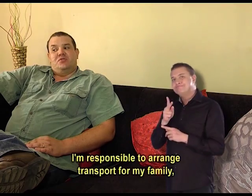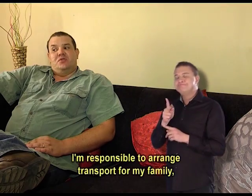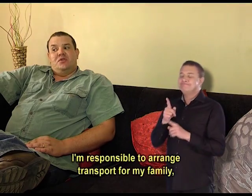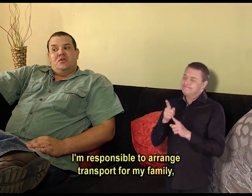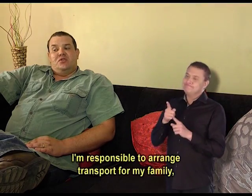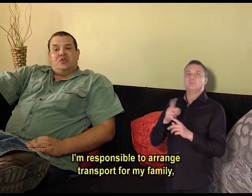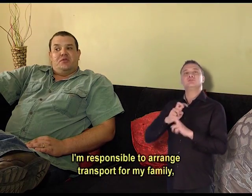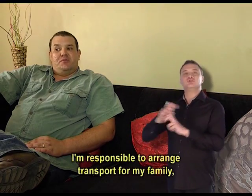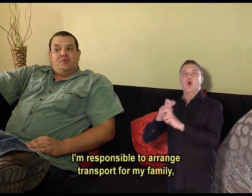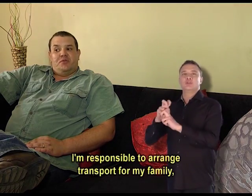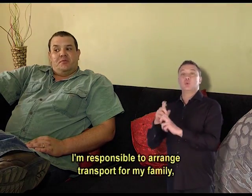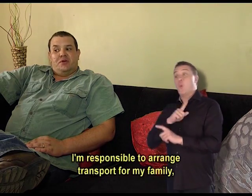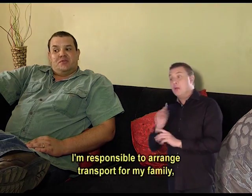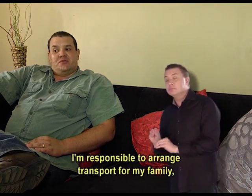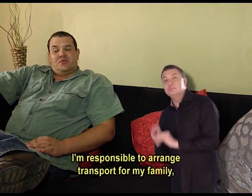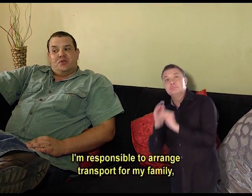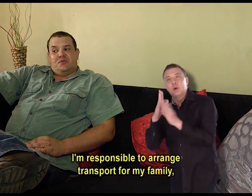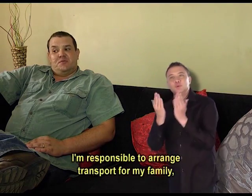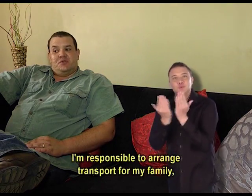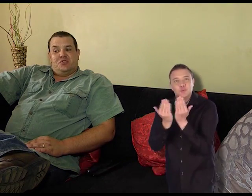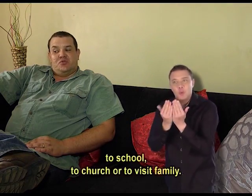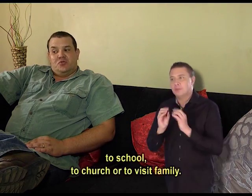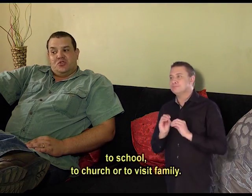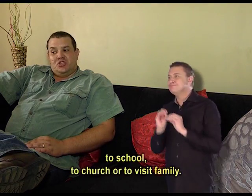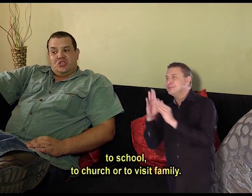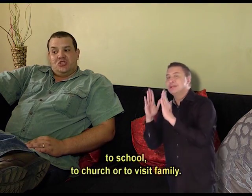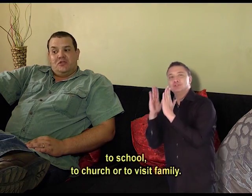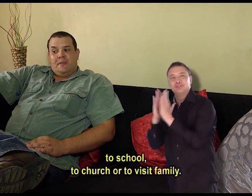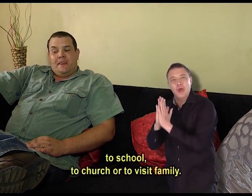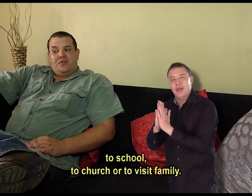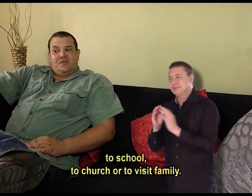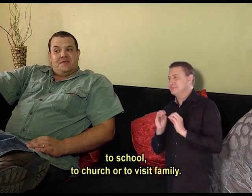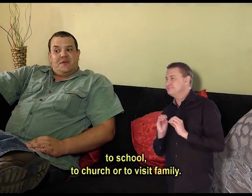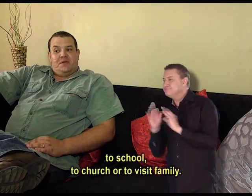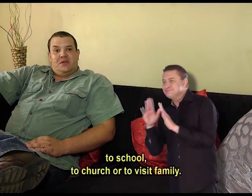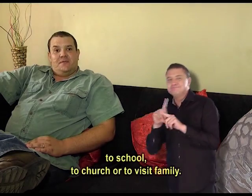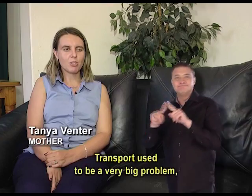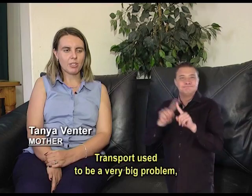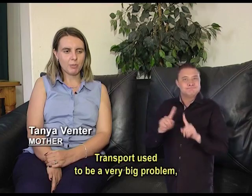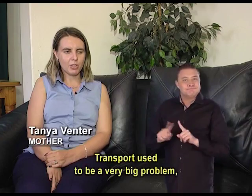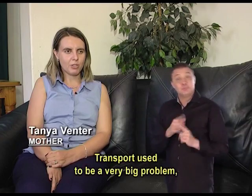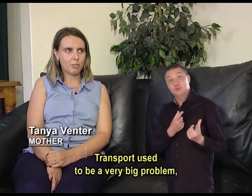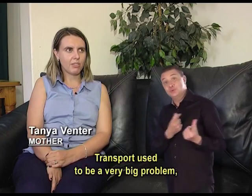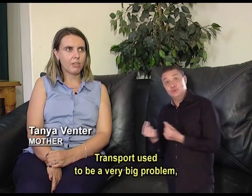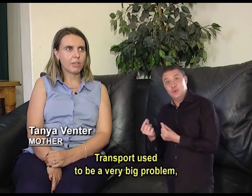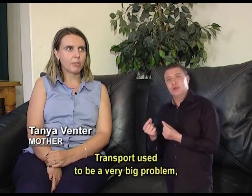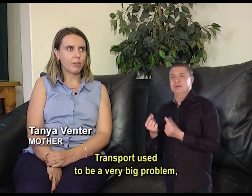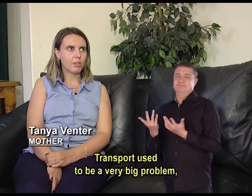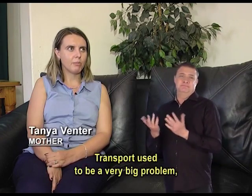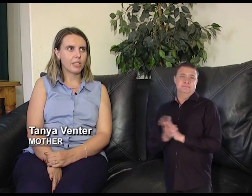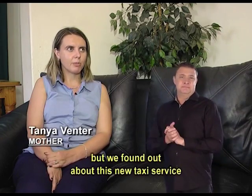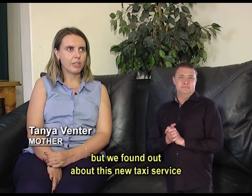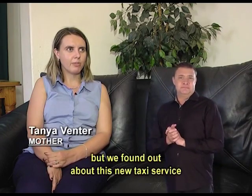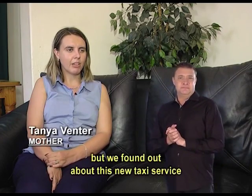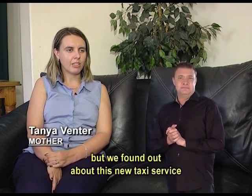responsible to get the people in my household to where they must be, to school, to church, to visit family. Transport used to be a very big